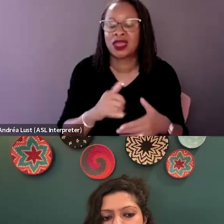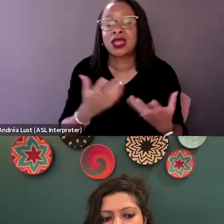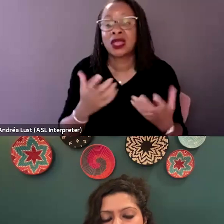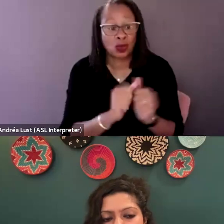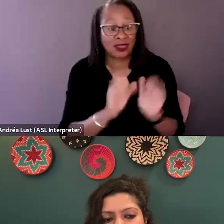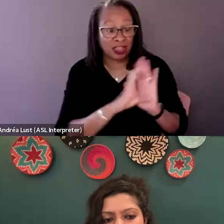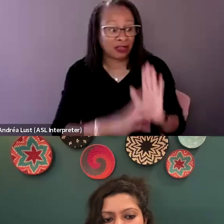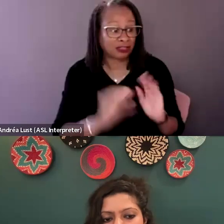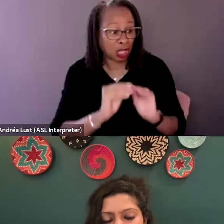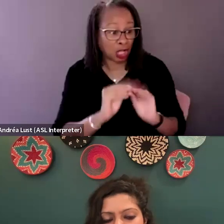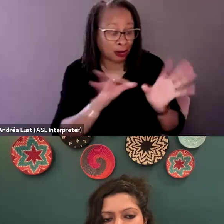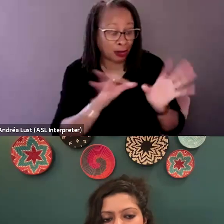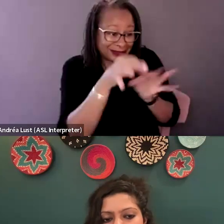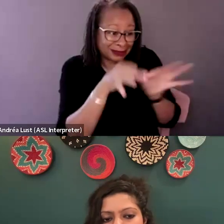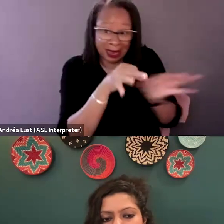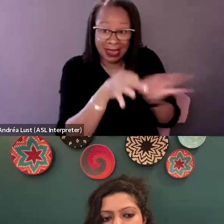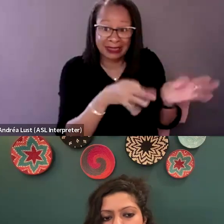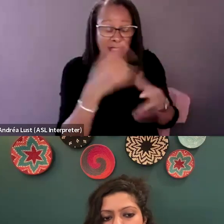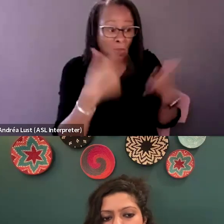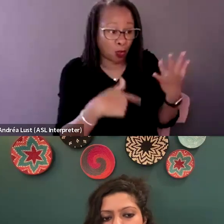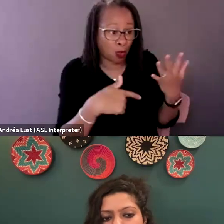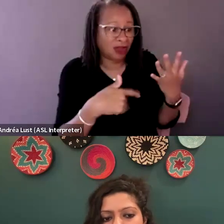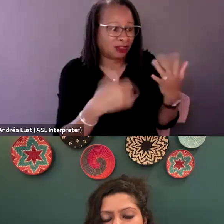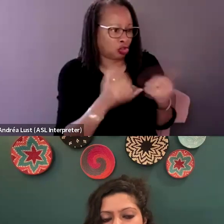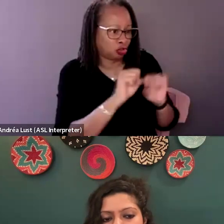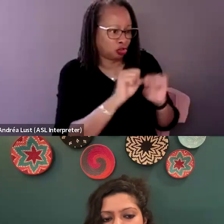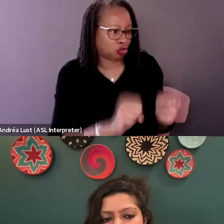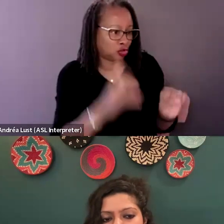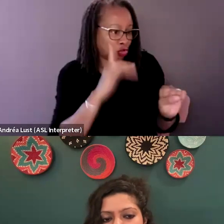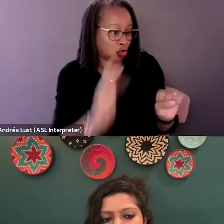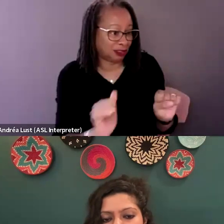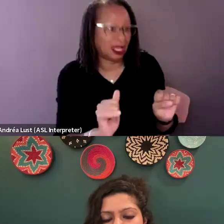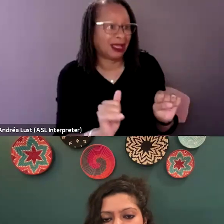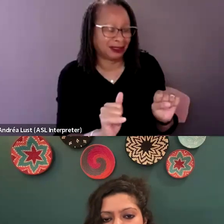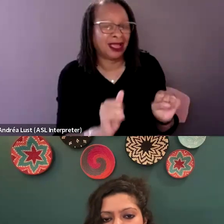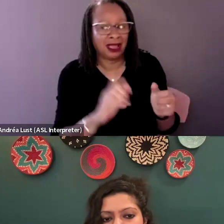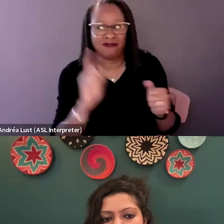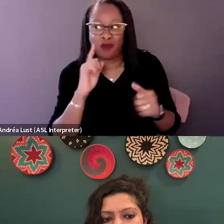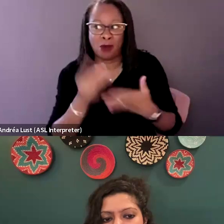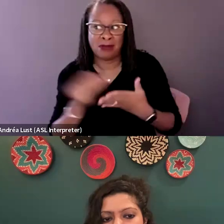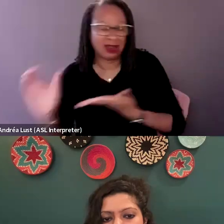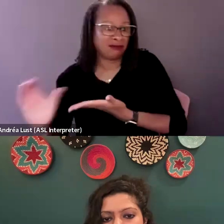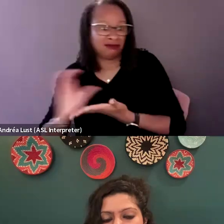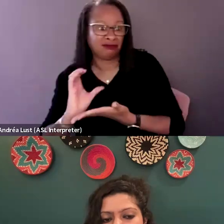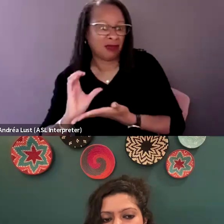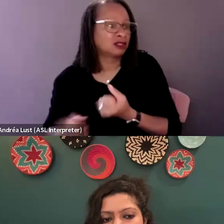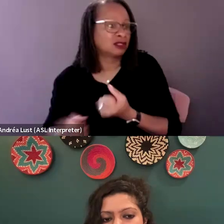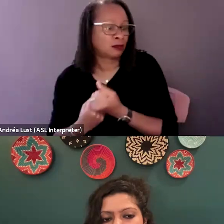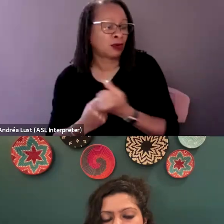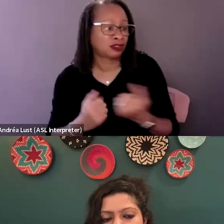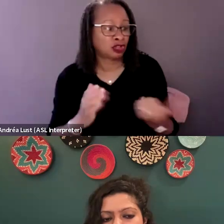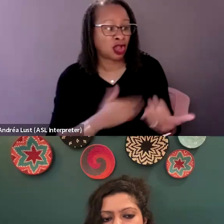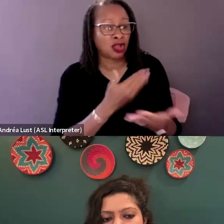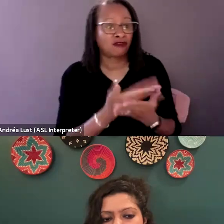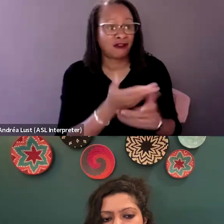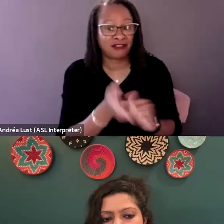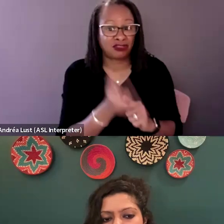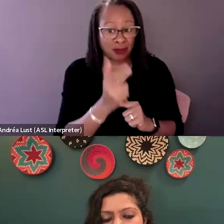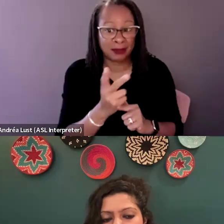gets relegated entirely to the domain of fiction. So for me, it was trying to kind of like it's the tradition